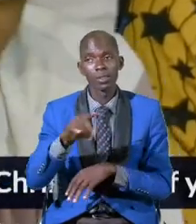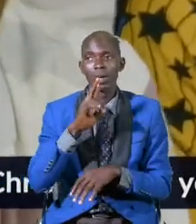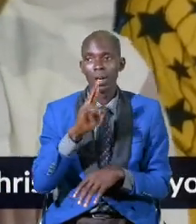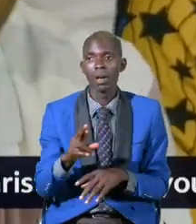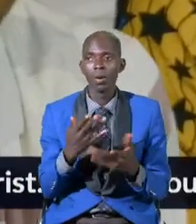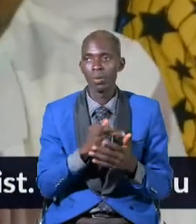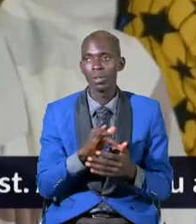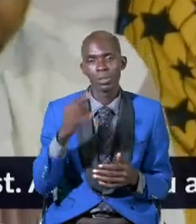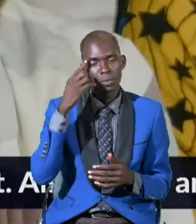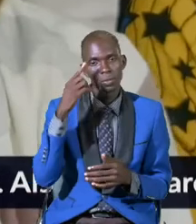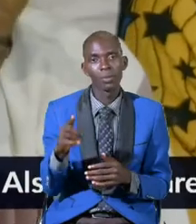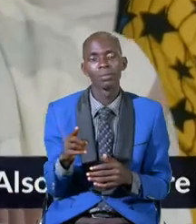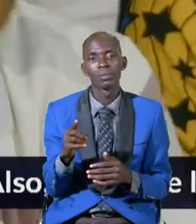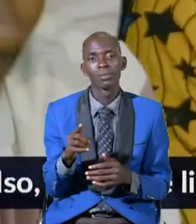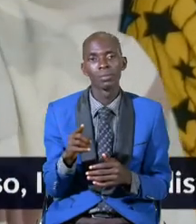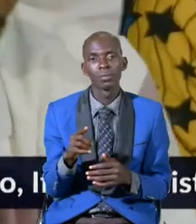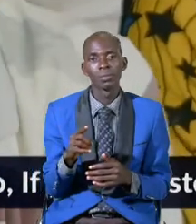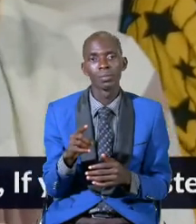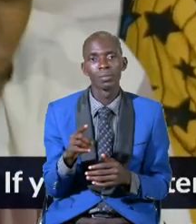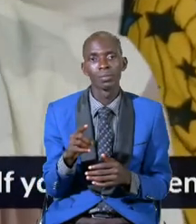Counselors, let's check up